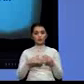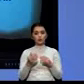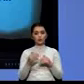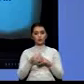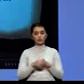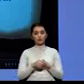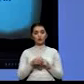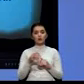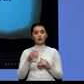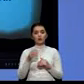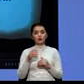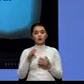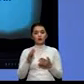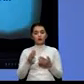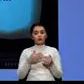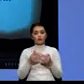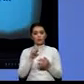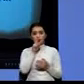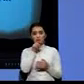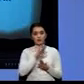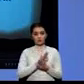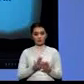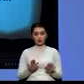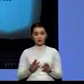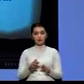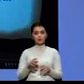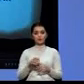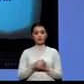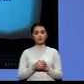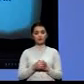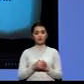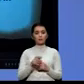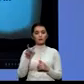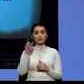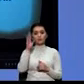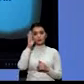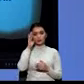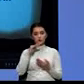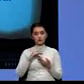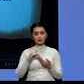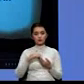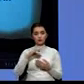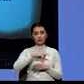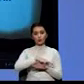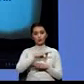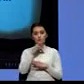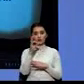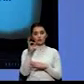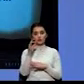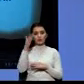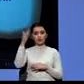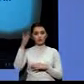qovushtirib. Sulton qog'ozga tegmadi. Ustalarni chaqirtirib, boloxonaning kunchiqar